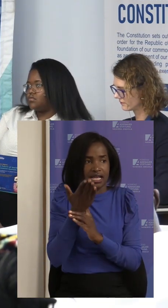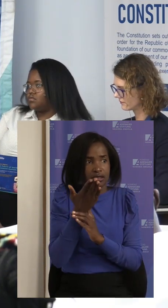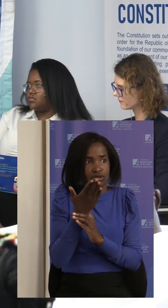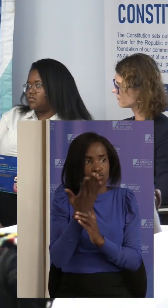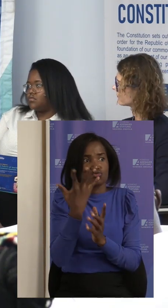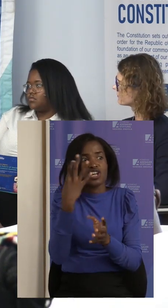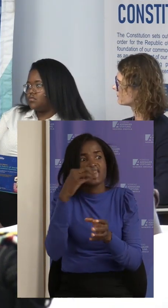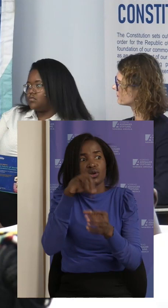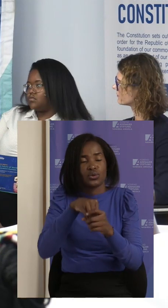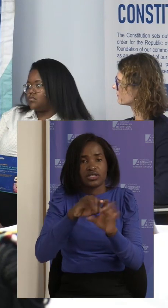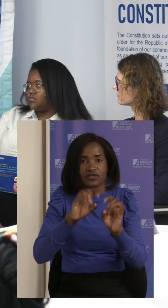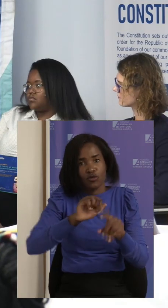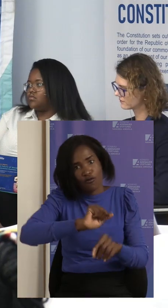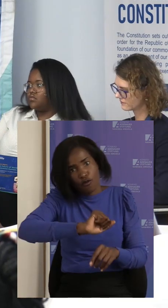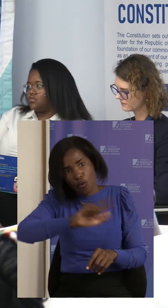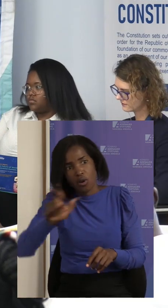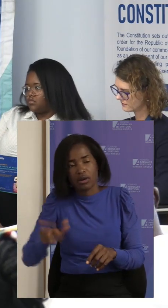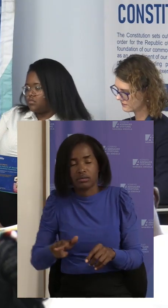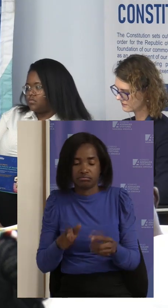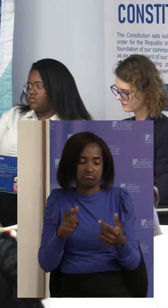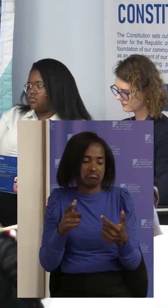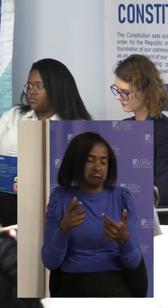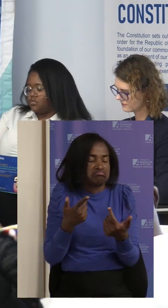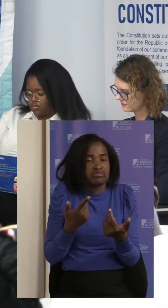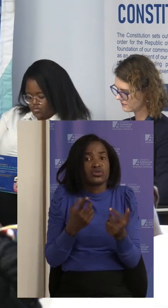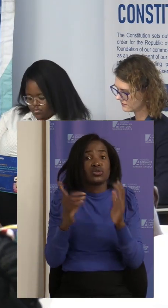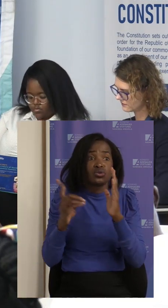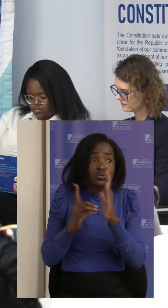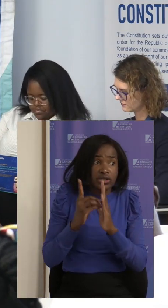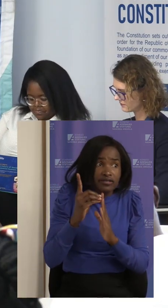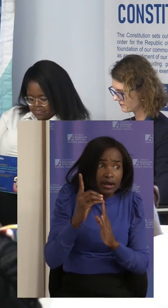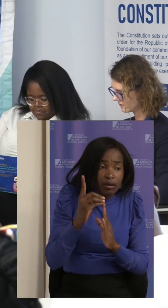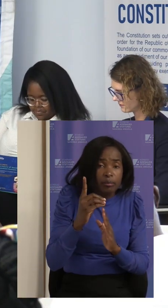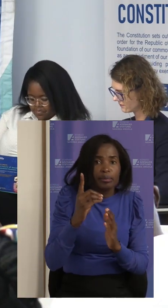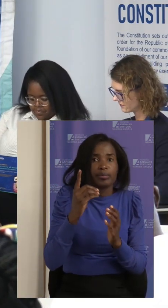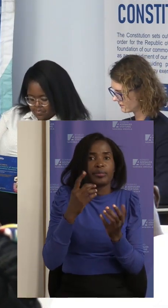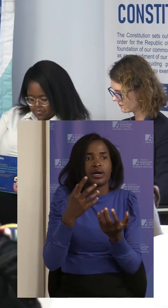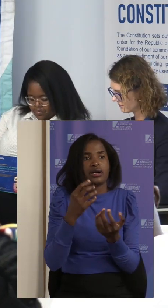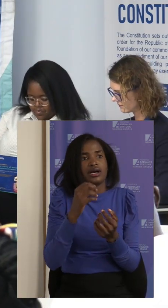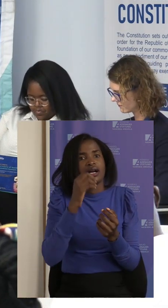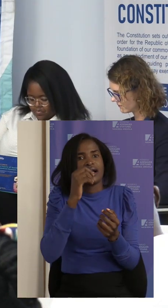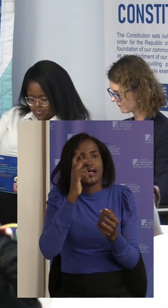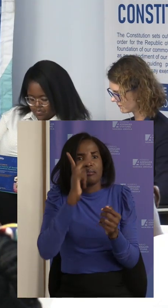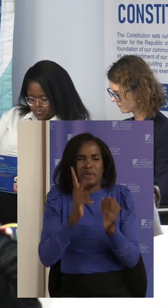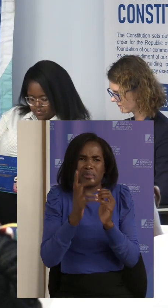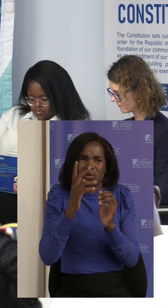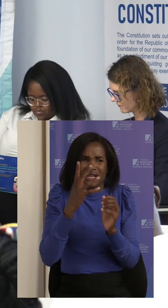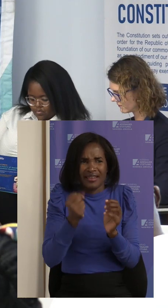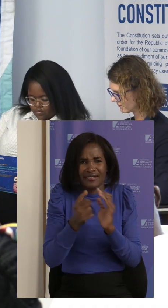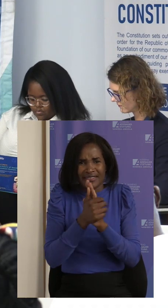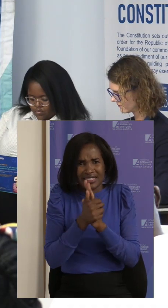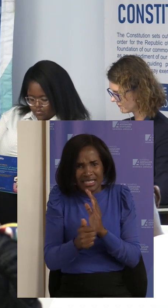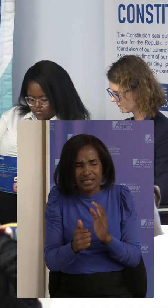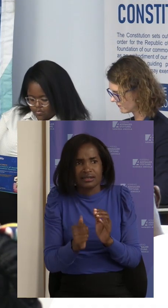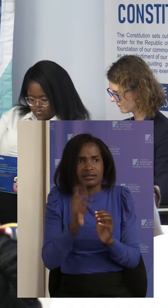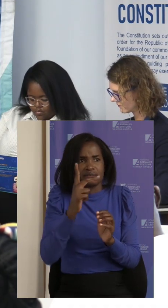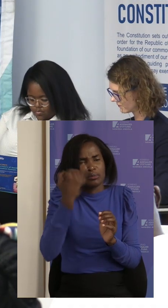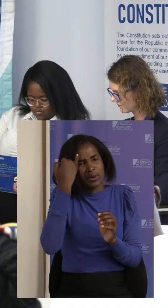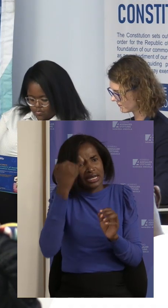inclusive education for all, to actually develop a tolerant, skilled and productive